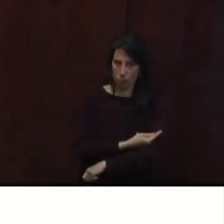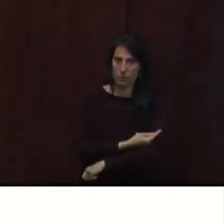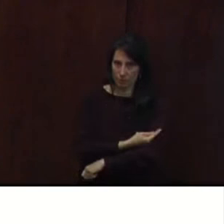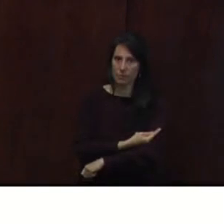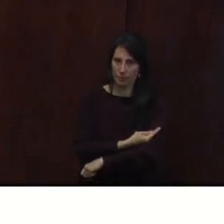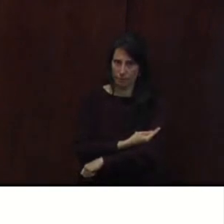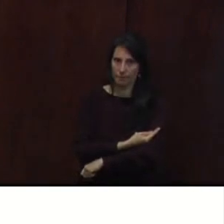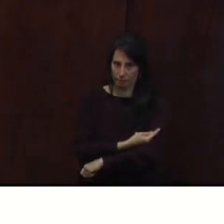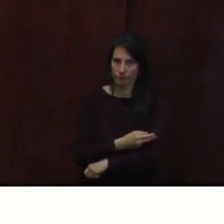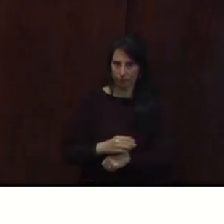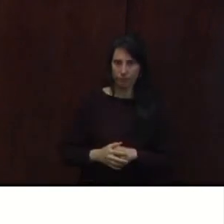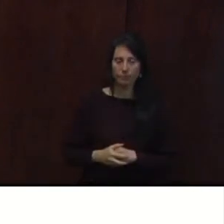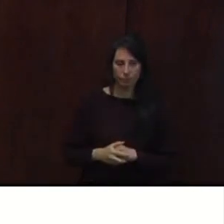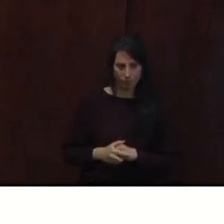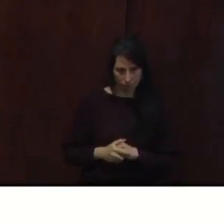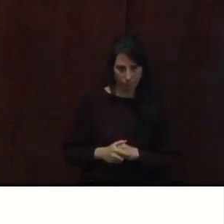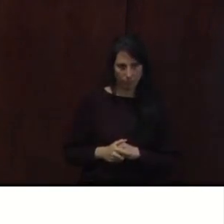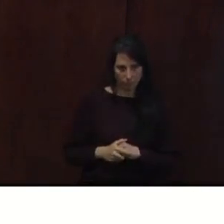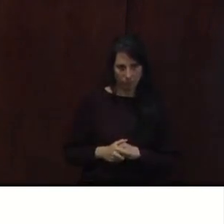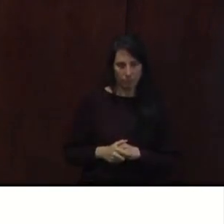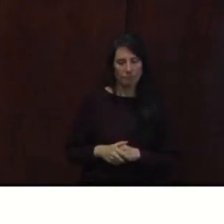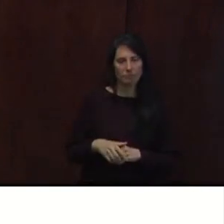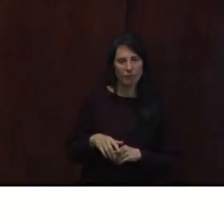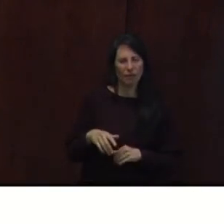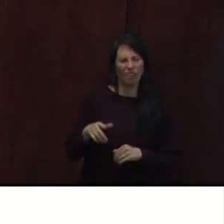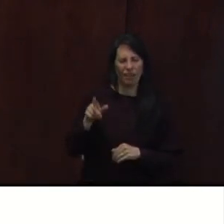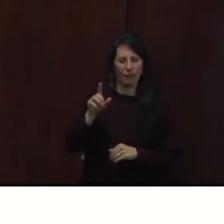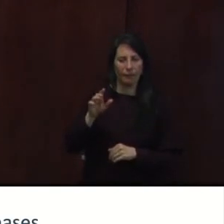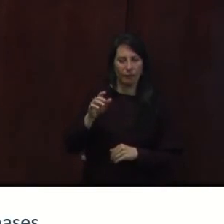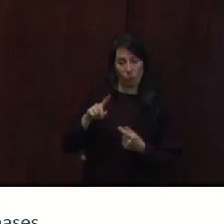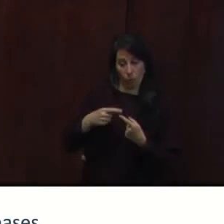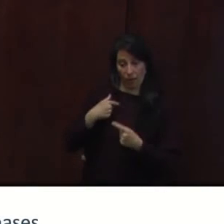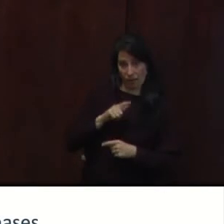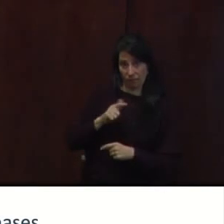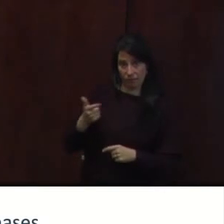capacity. And Fletch will be talking much more about that.